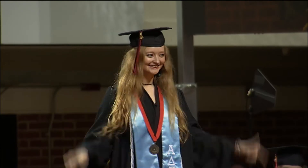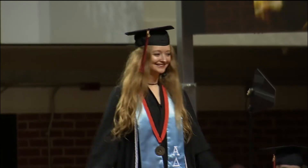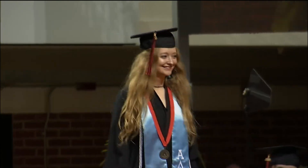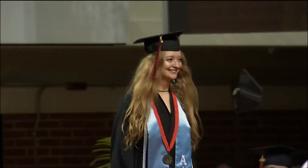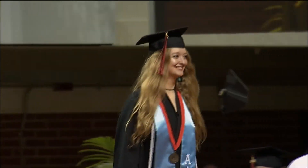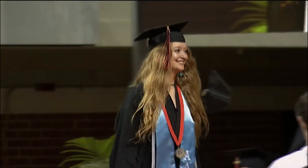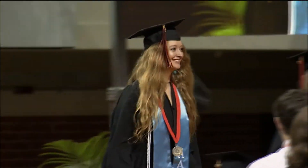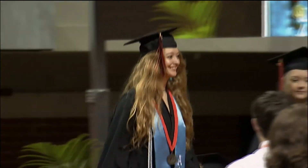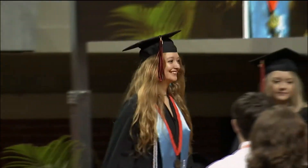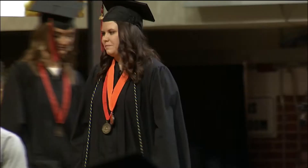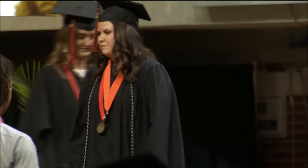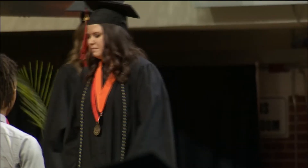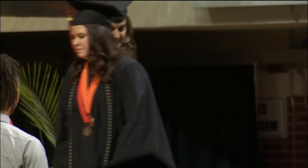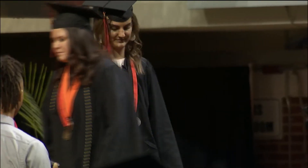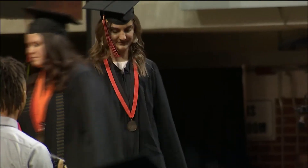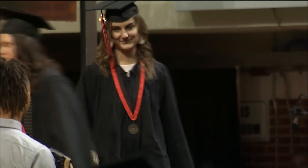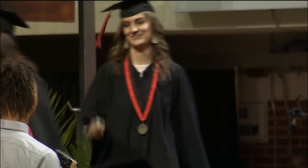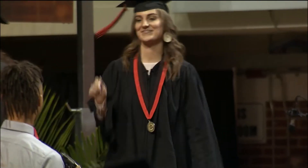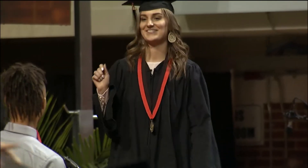Bailey Hammonds.